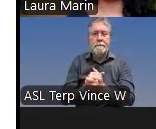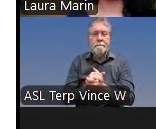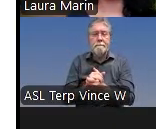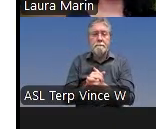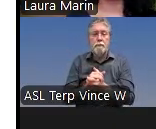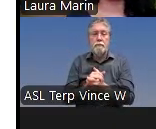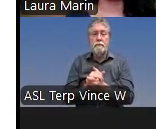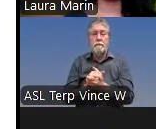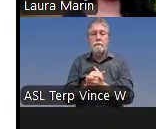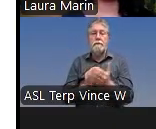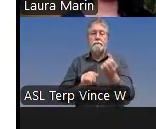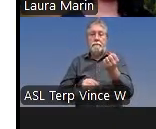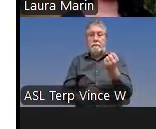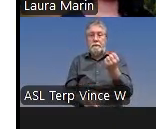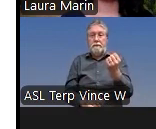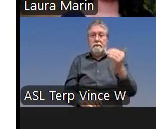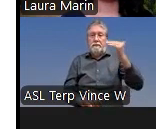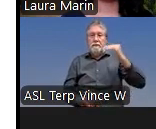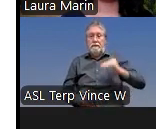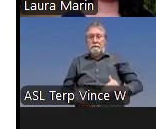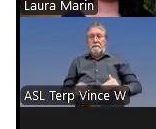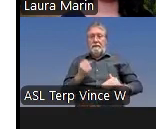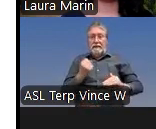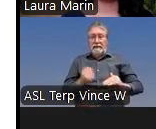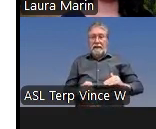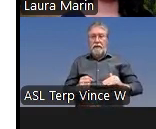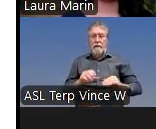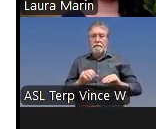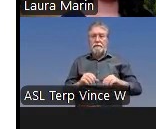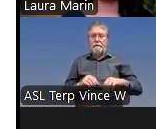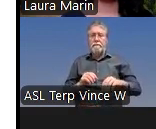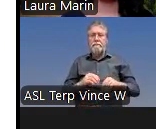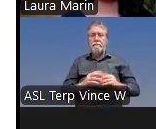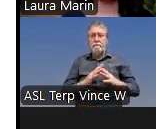And Fortuna is further south. So this is,